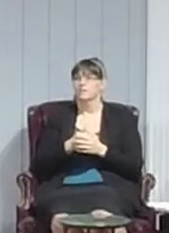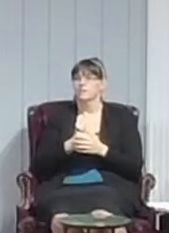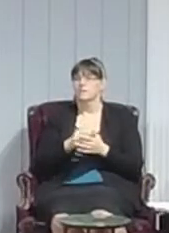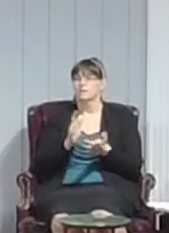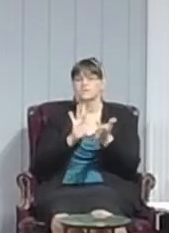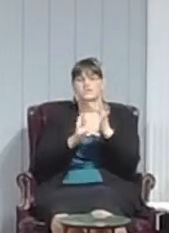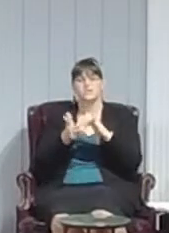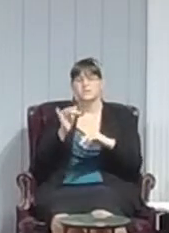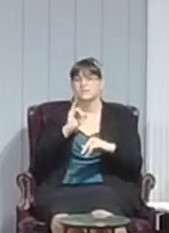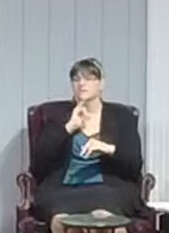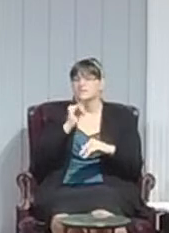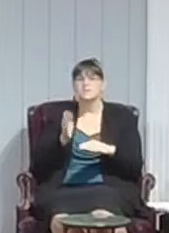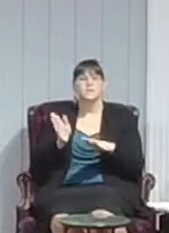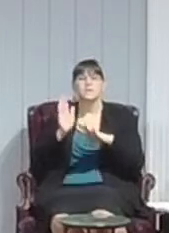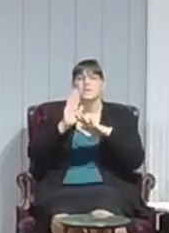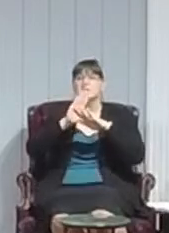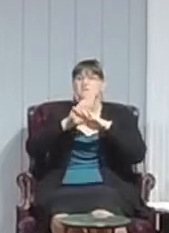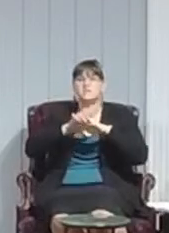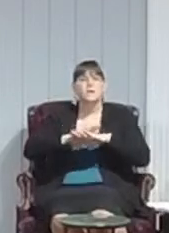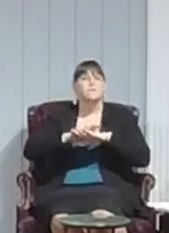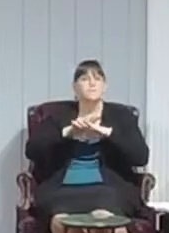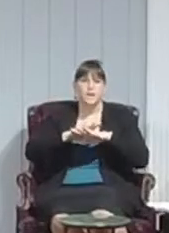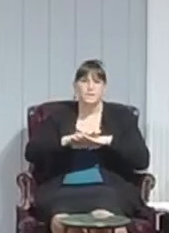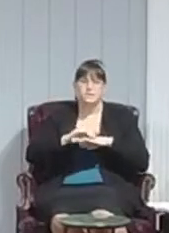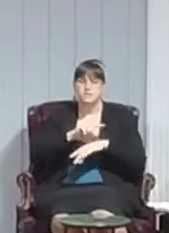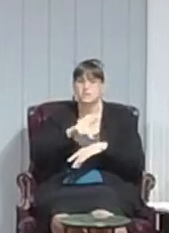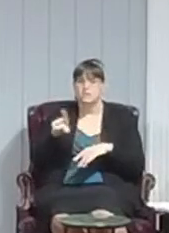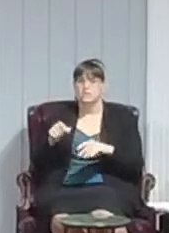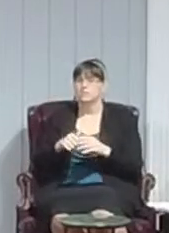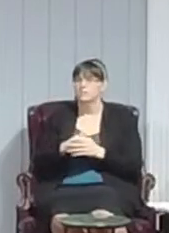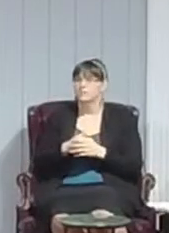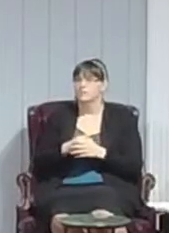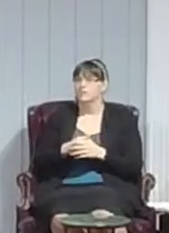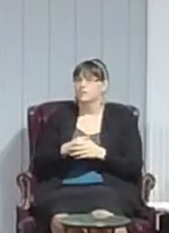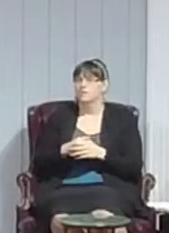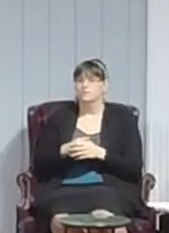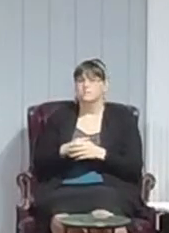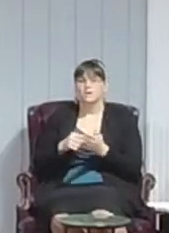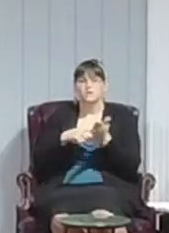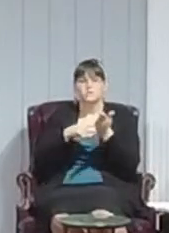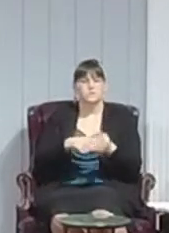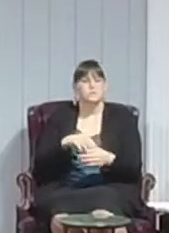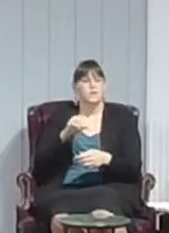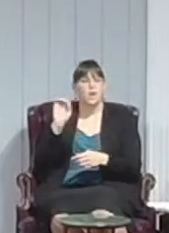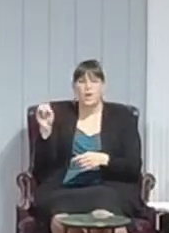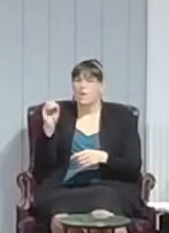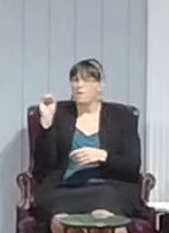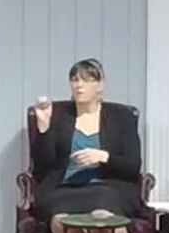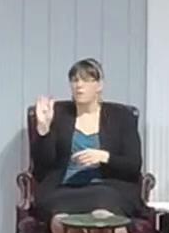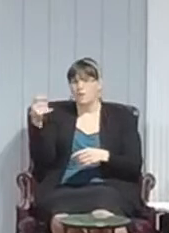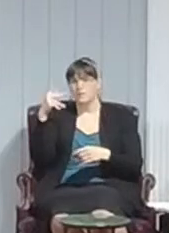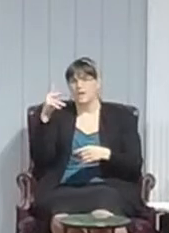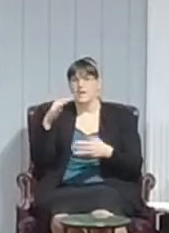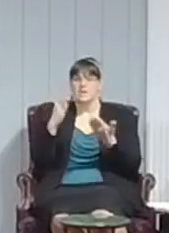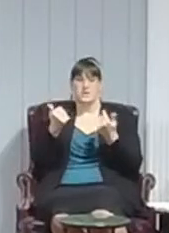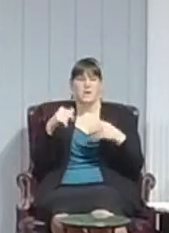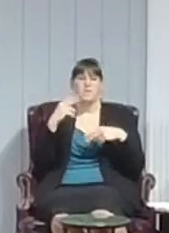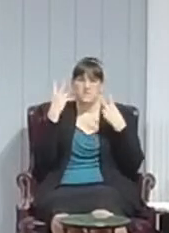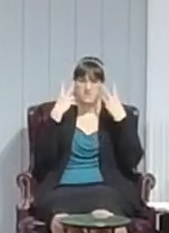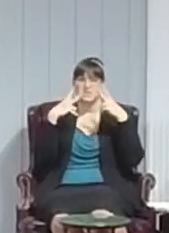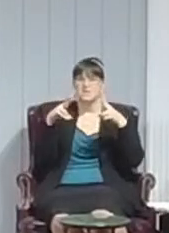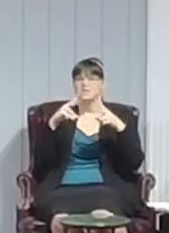suffice you. He's not going to show you something that says, oh, well, now that I've seen that, it's all good. It'll never